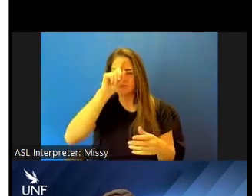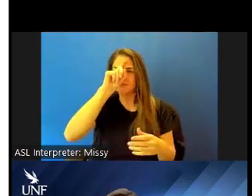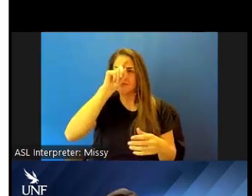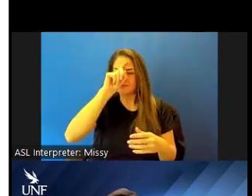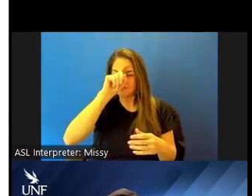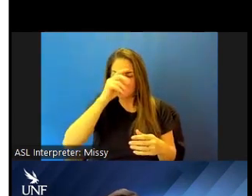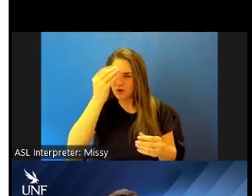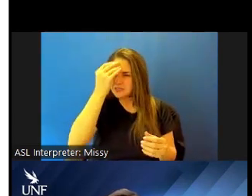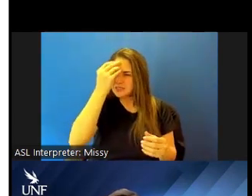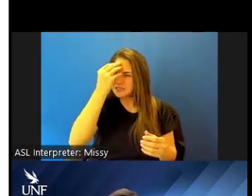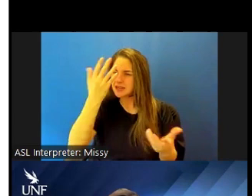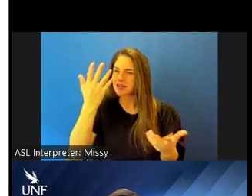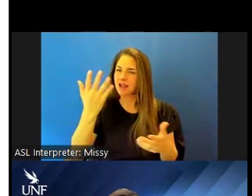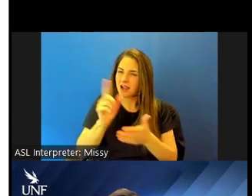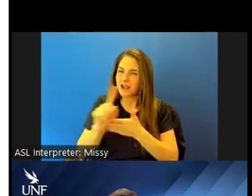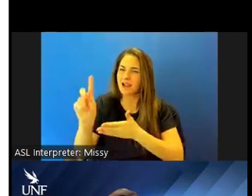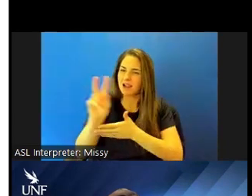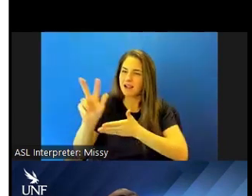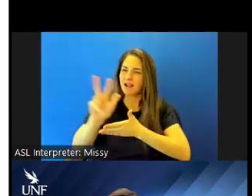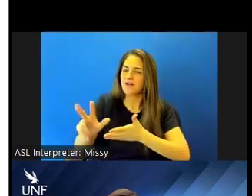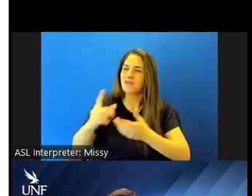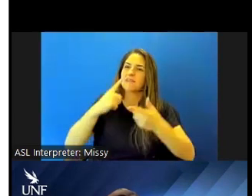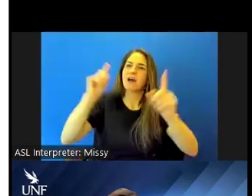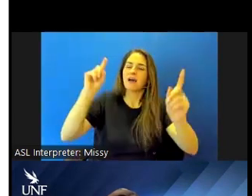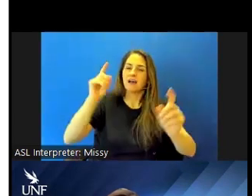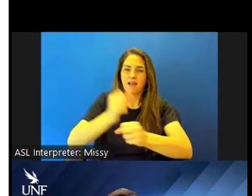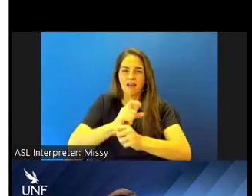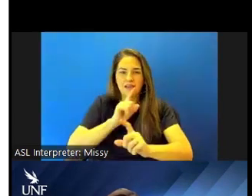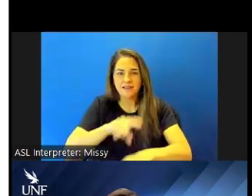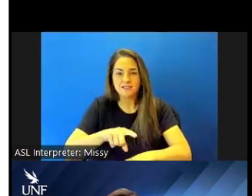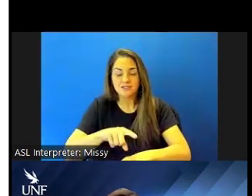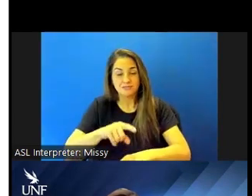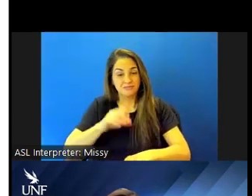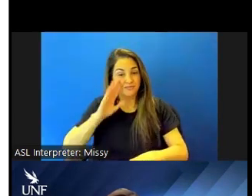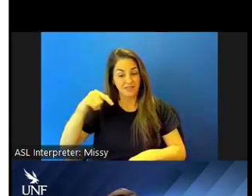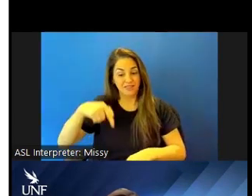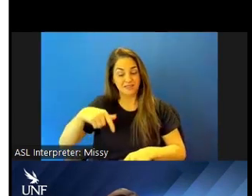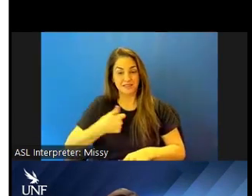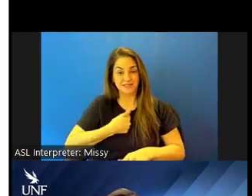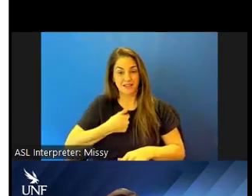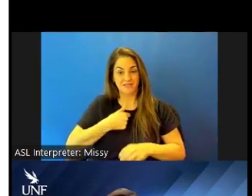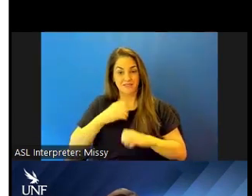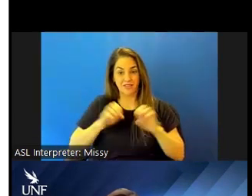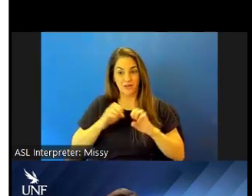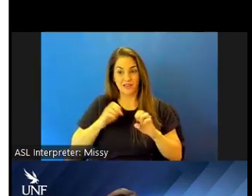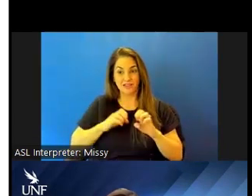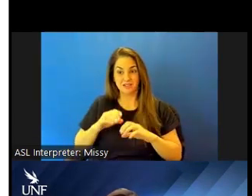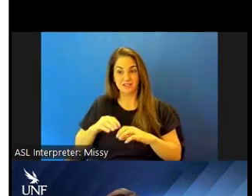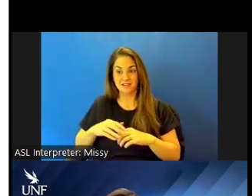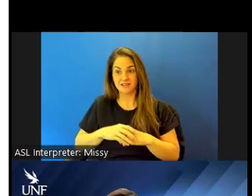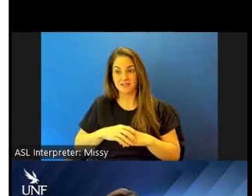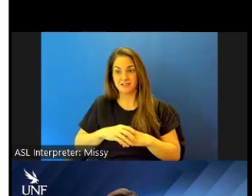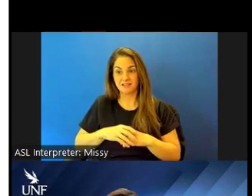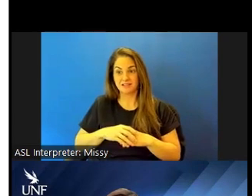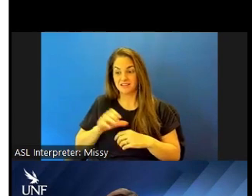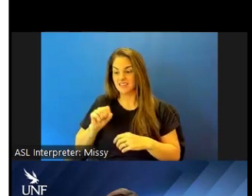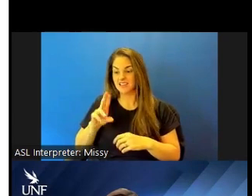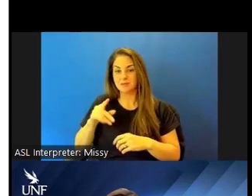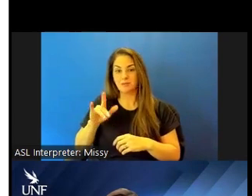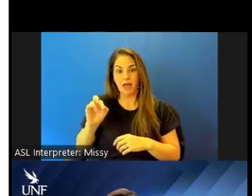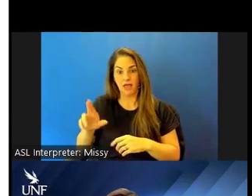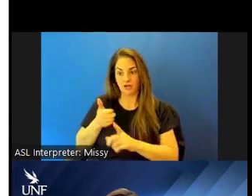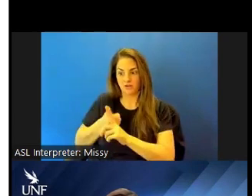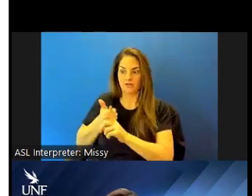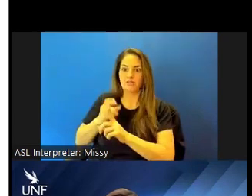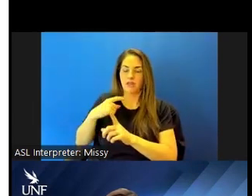you weeks to get those answers. Knowing that this is going to be a self-evaluation by the supplier, we know you're not going to be able to take it and make it